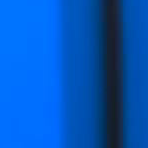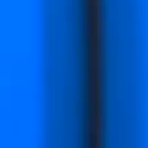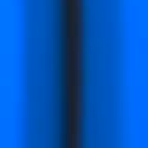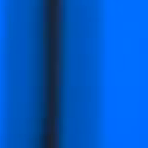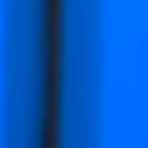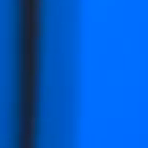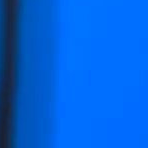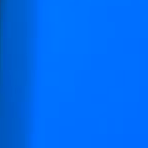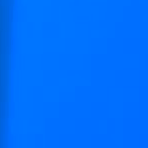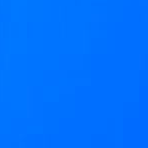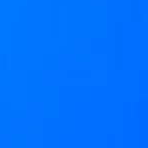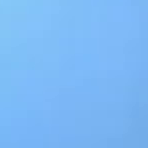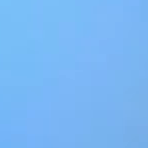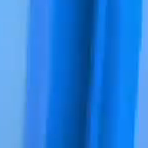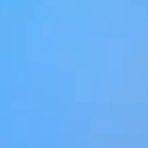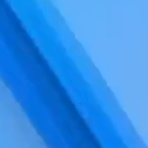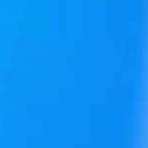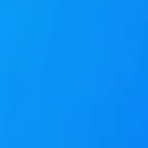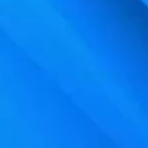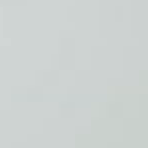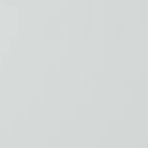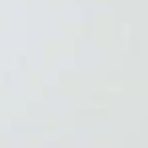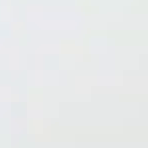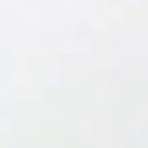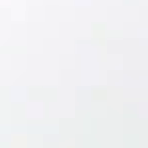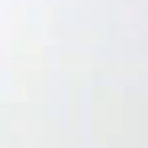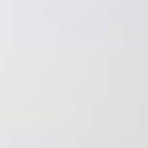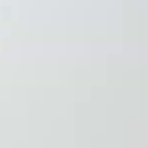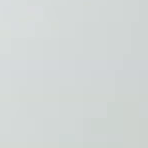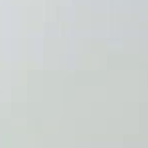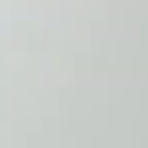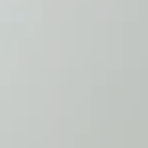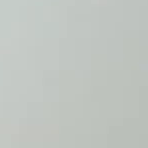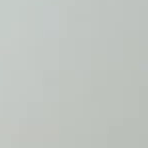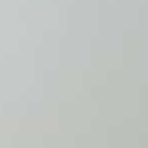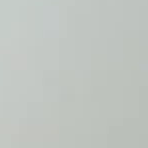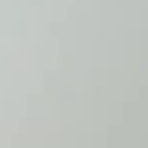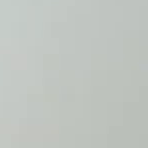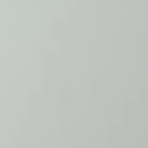ZNS Total Sports is brought to you by Fourth Terrace Diagnostic Center.